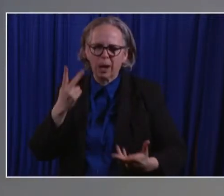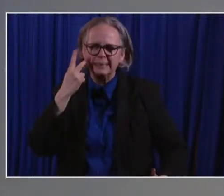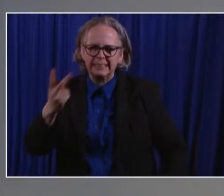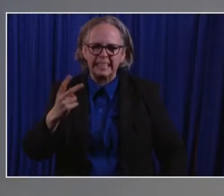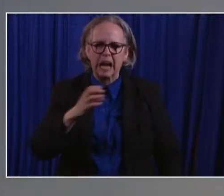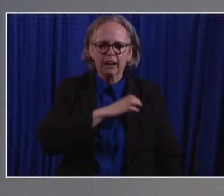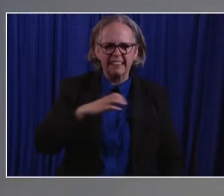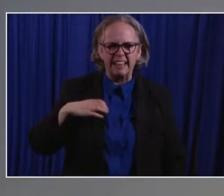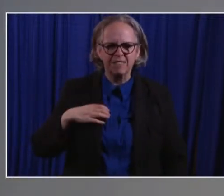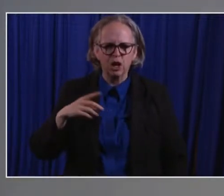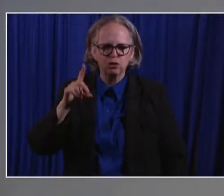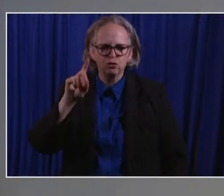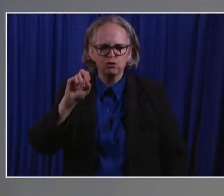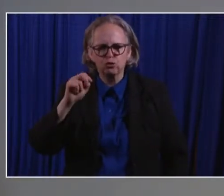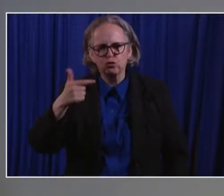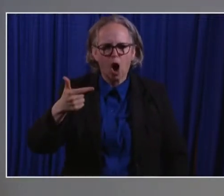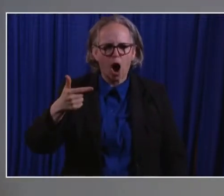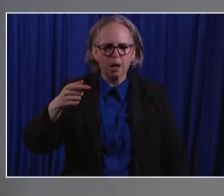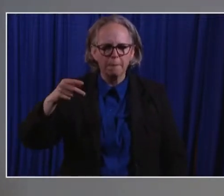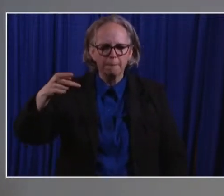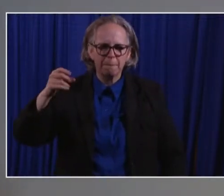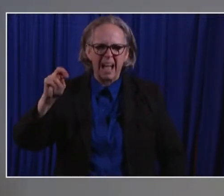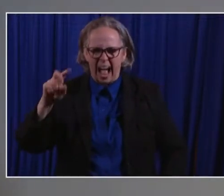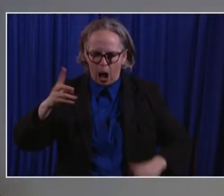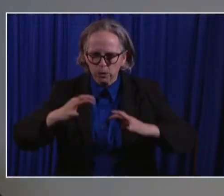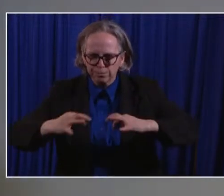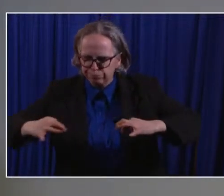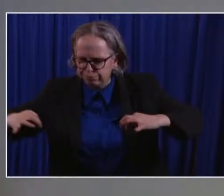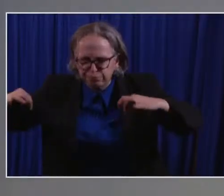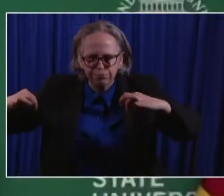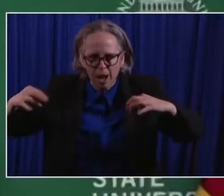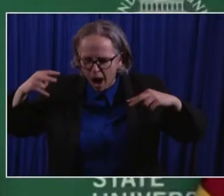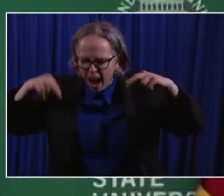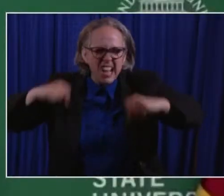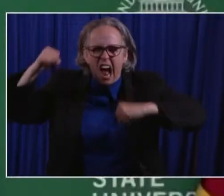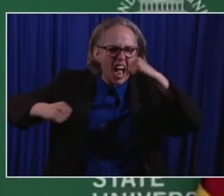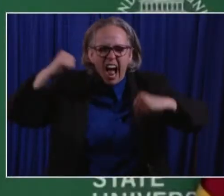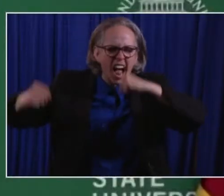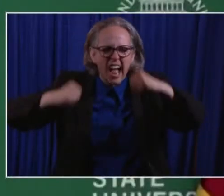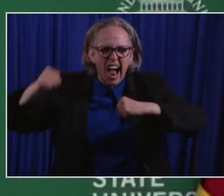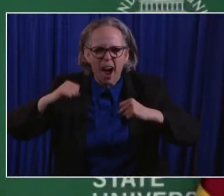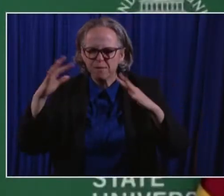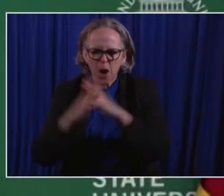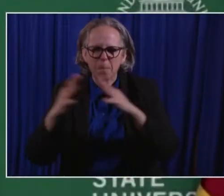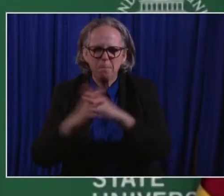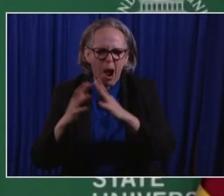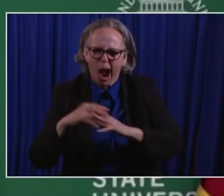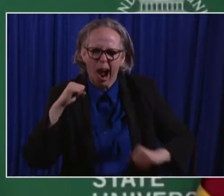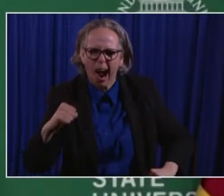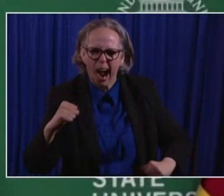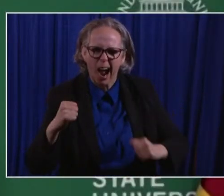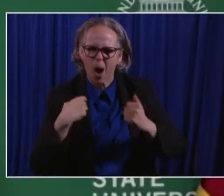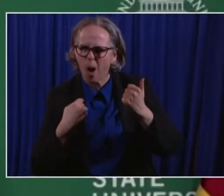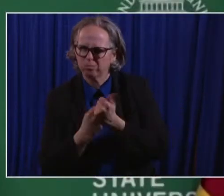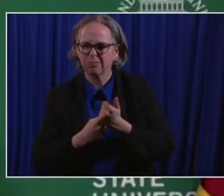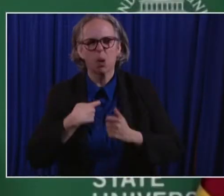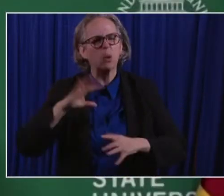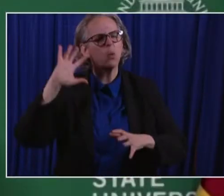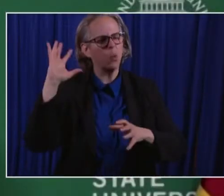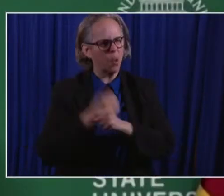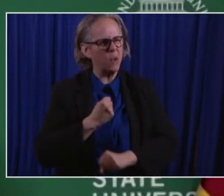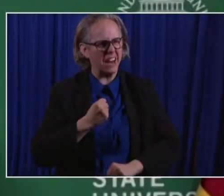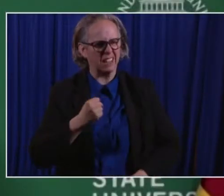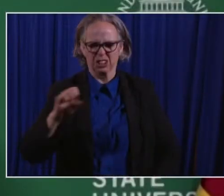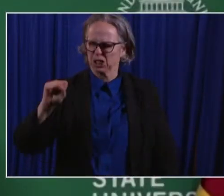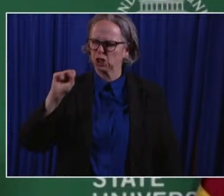we root ourselves to Super Bowl 2022. Thank you. All right. On that very happy note, Doctor, we